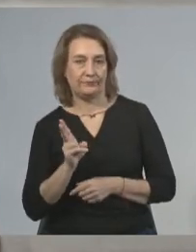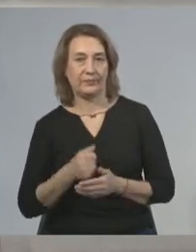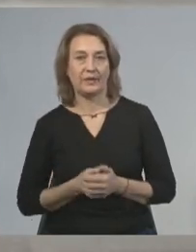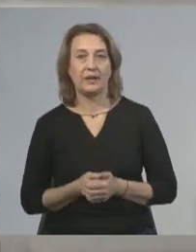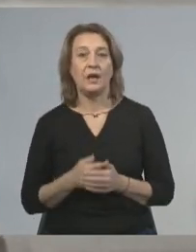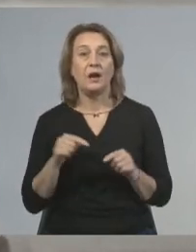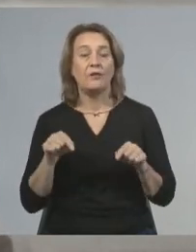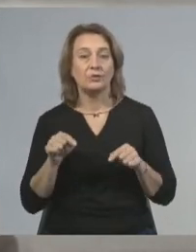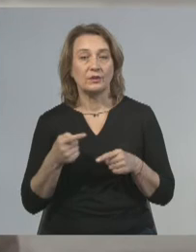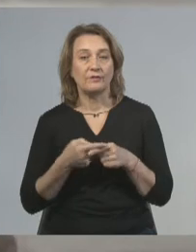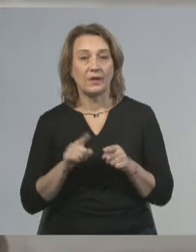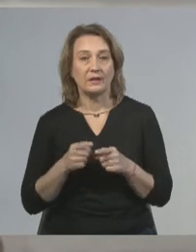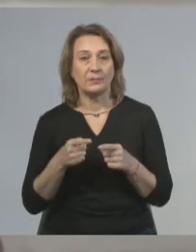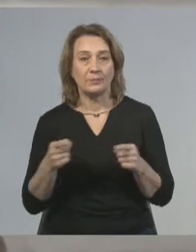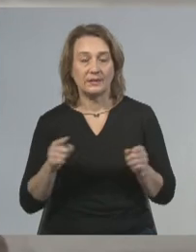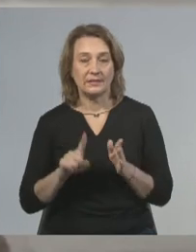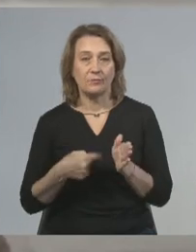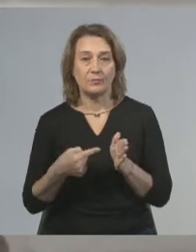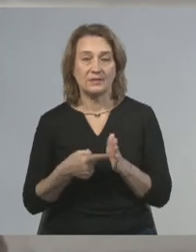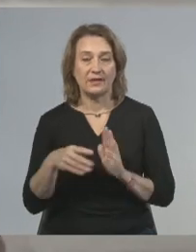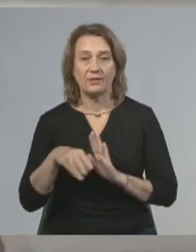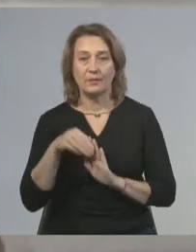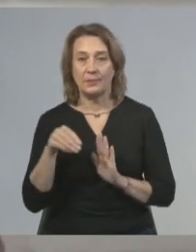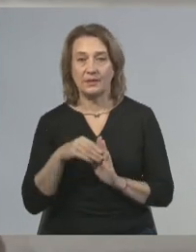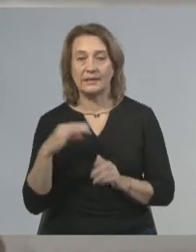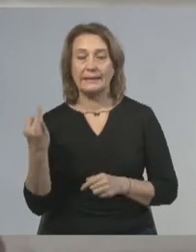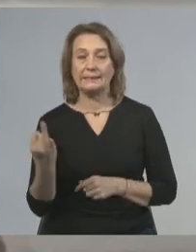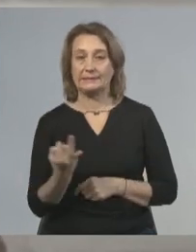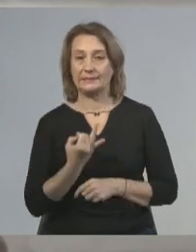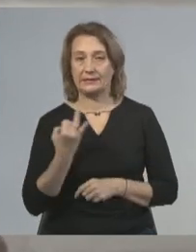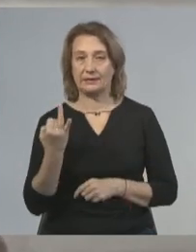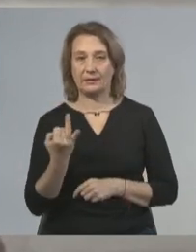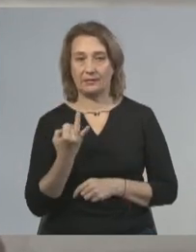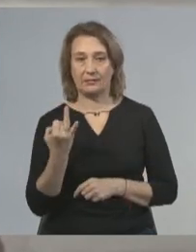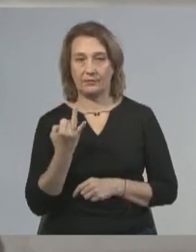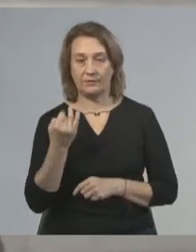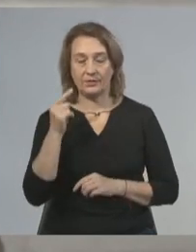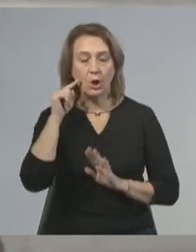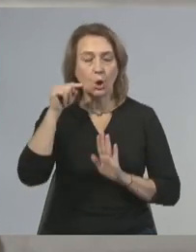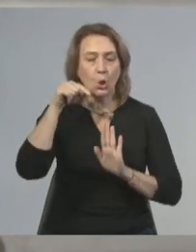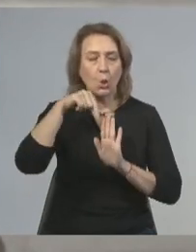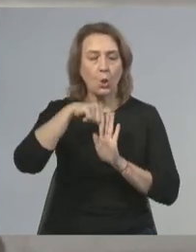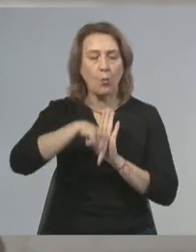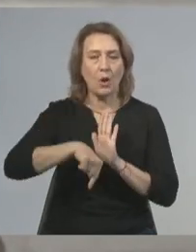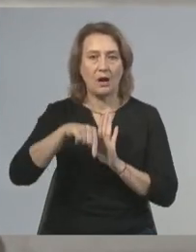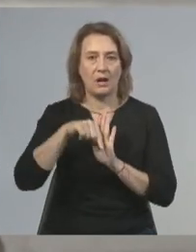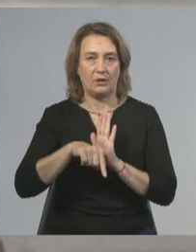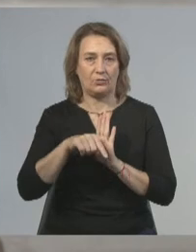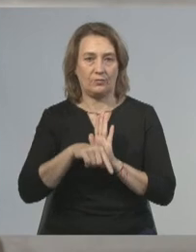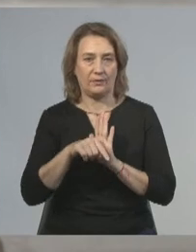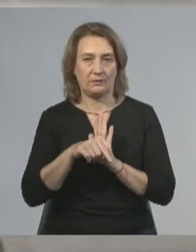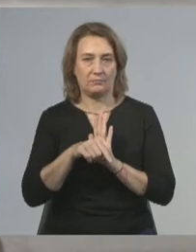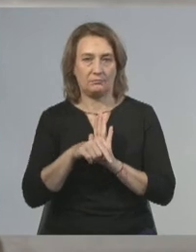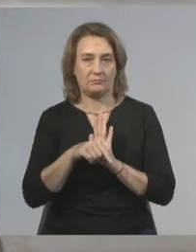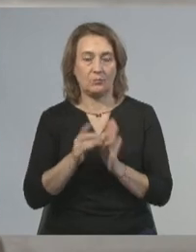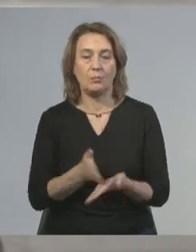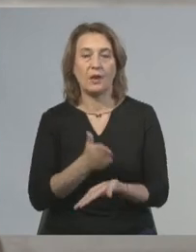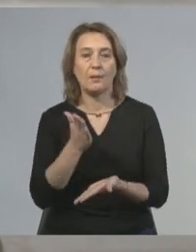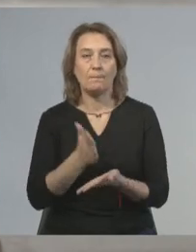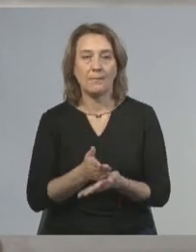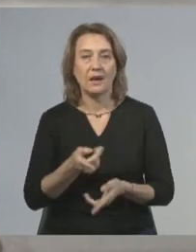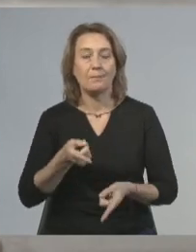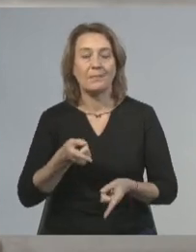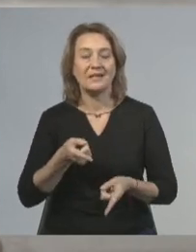won't be held there the problem with this election is interesting to us from the point of view of the